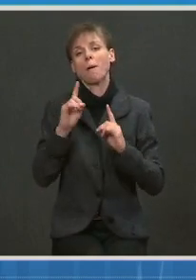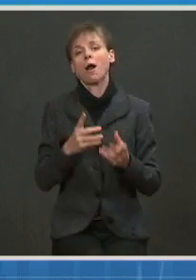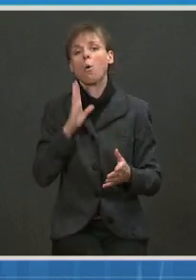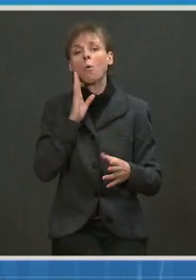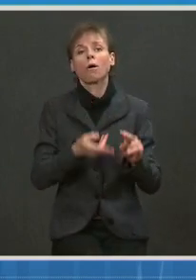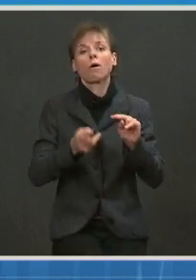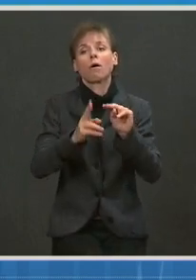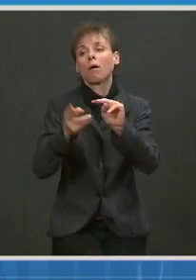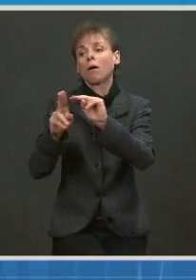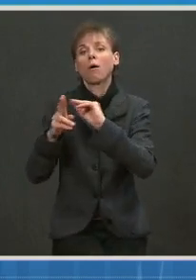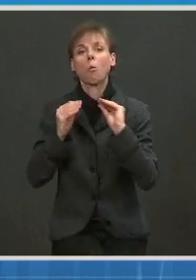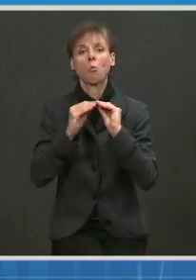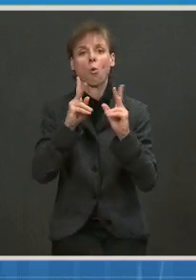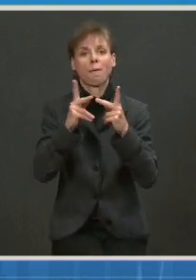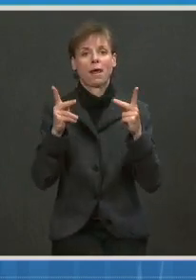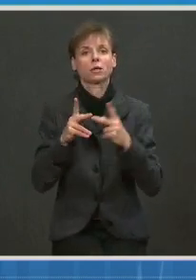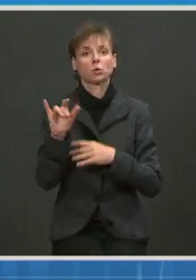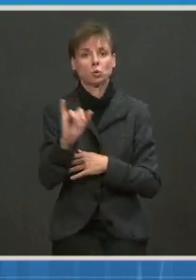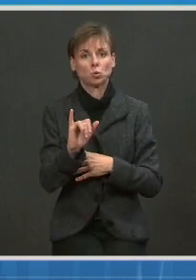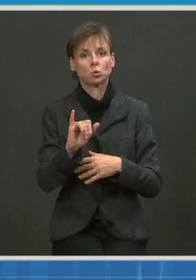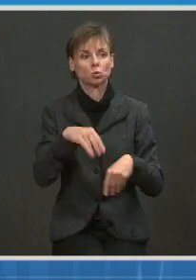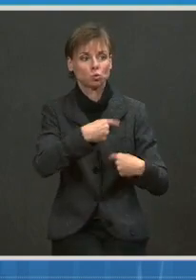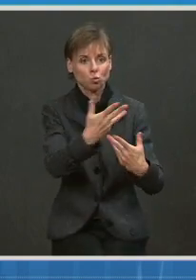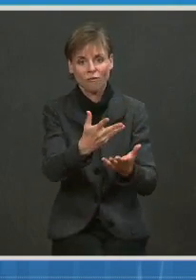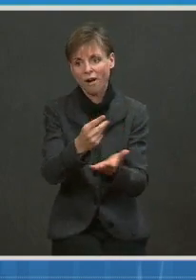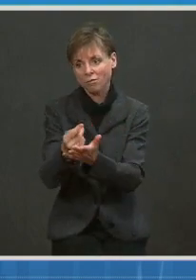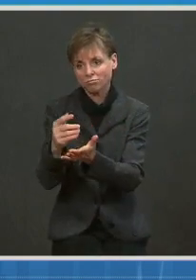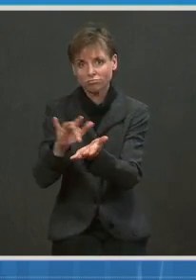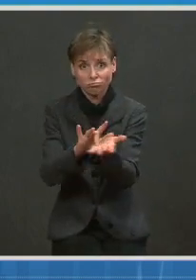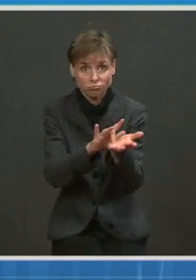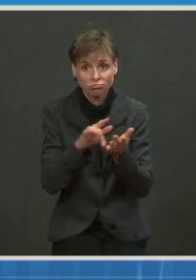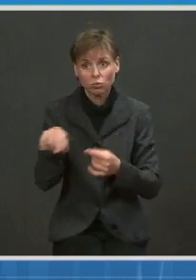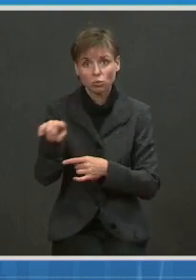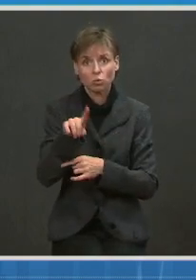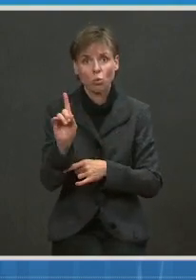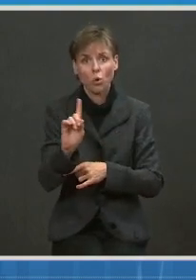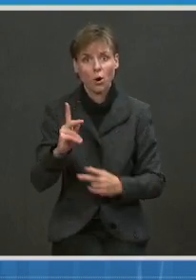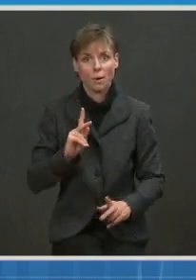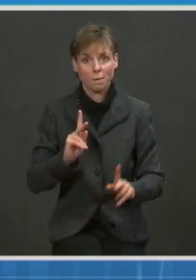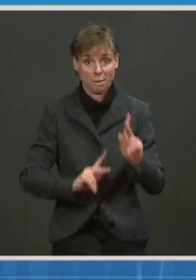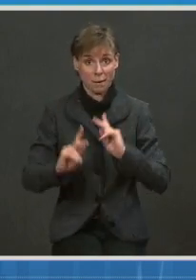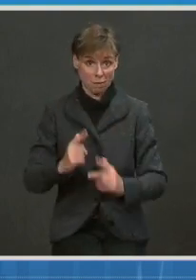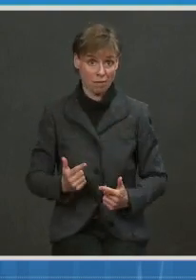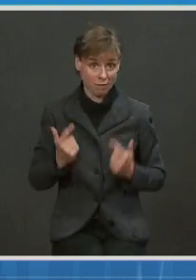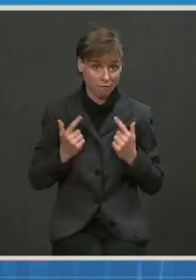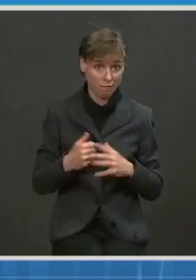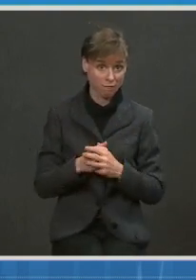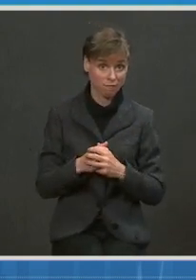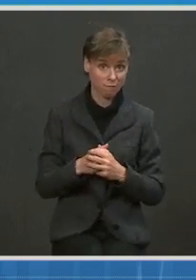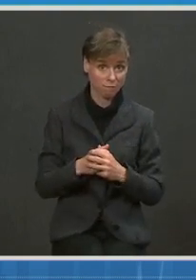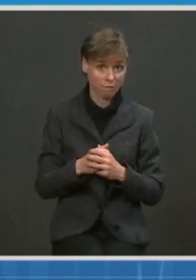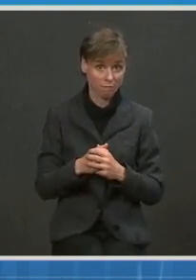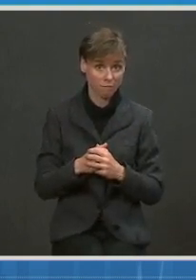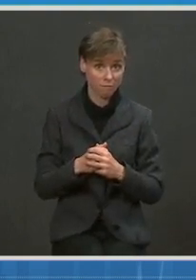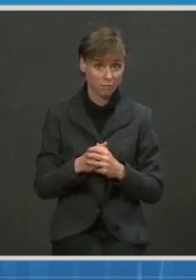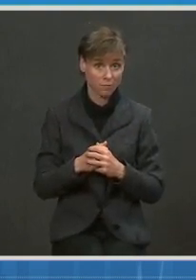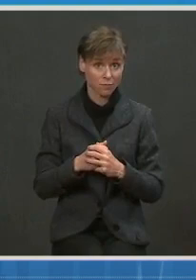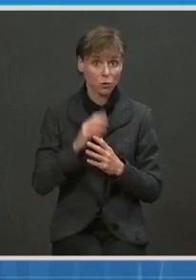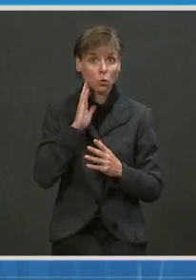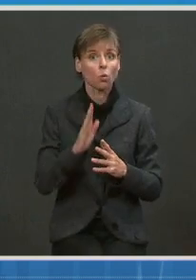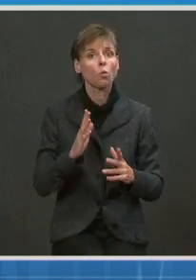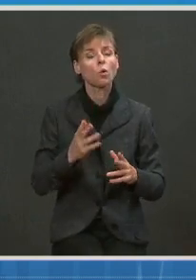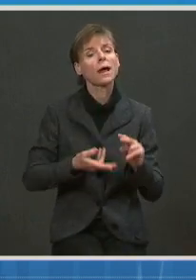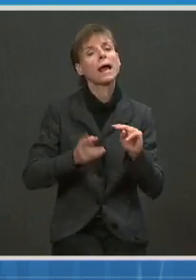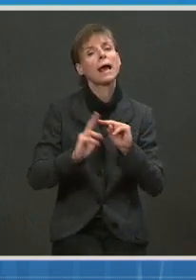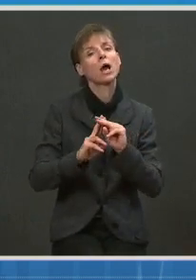well, giving us the ability to continue to meet people where they are. This new effort is going to speed assistance to hard-hit